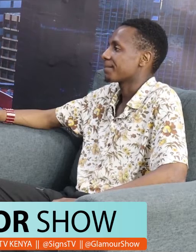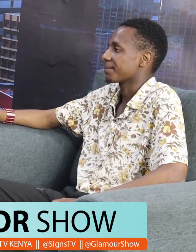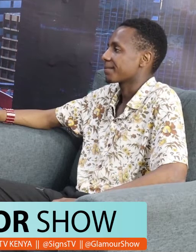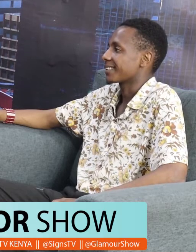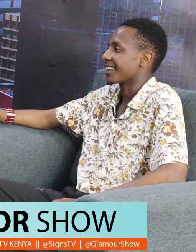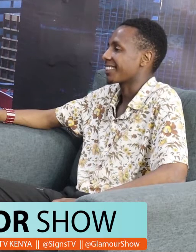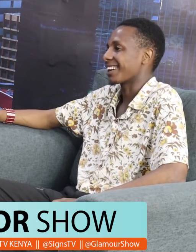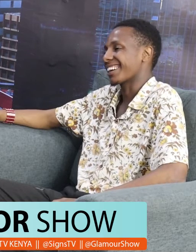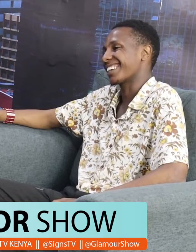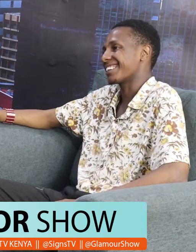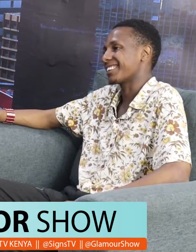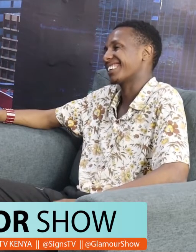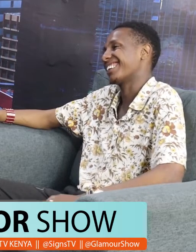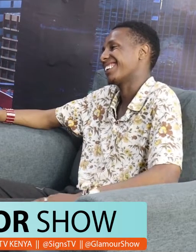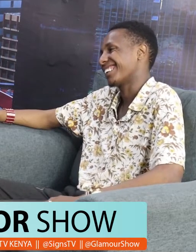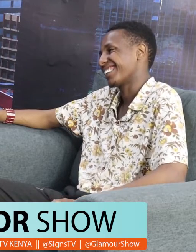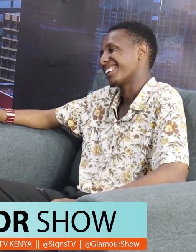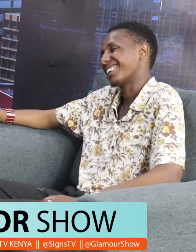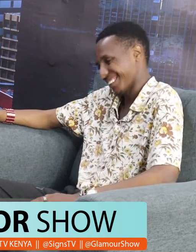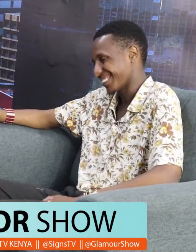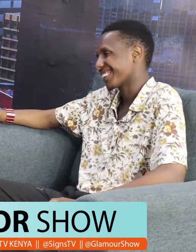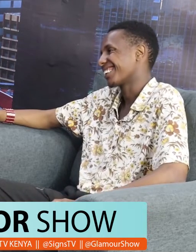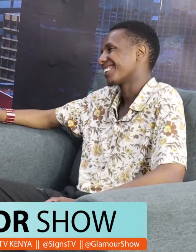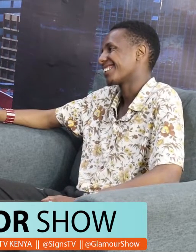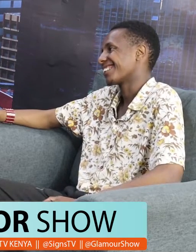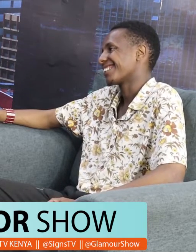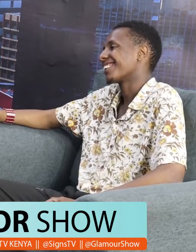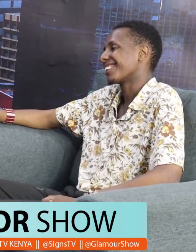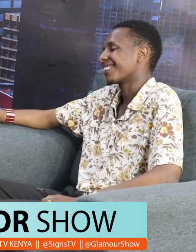Mm. And, yeah.